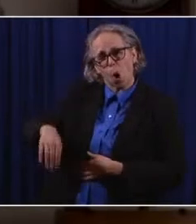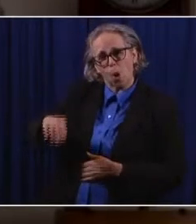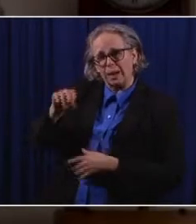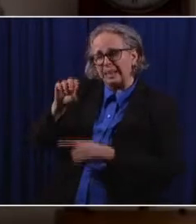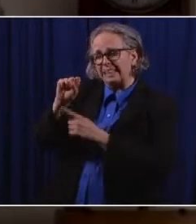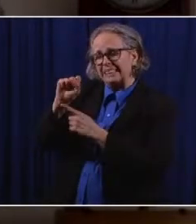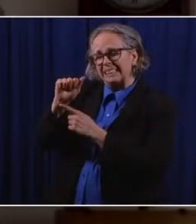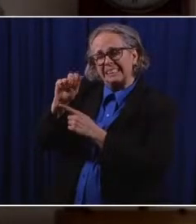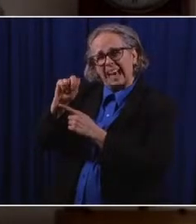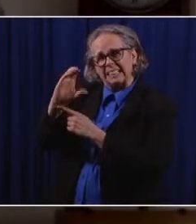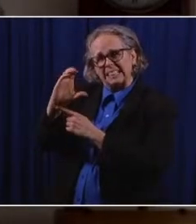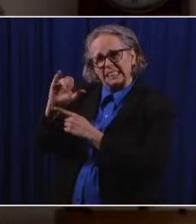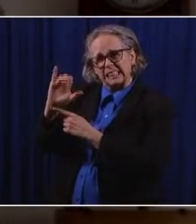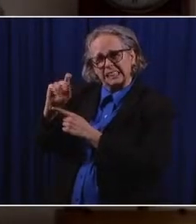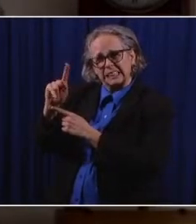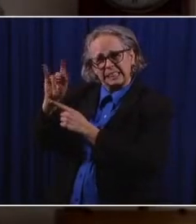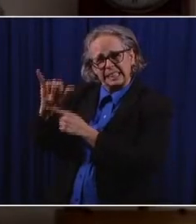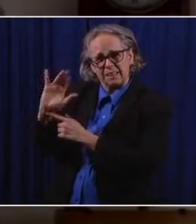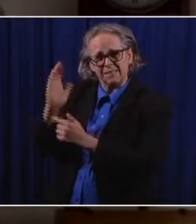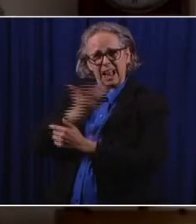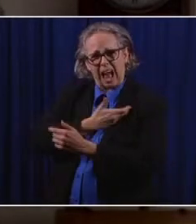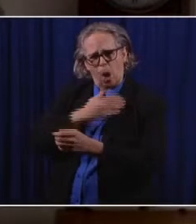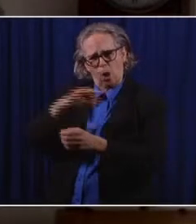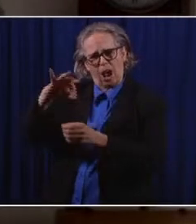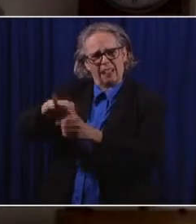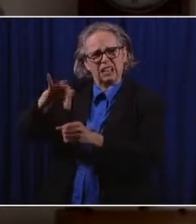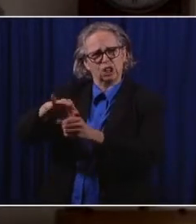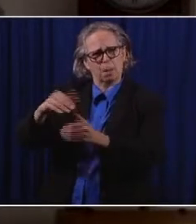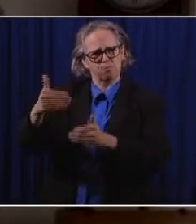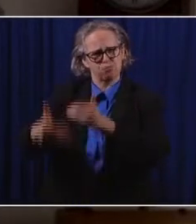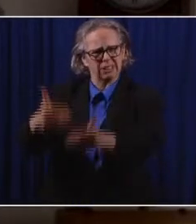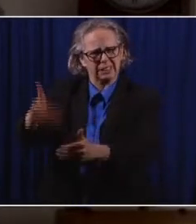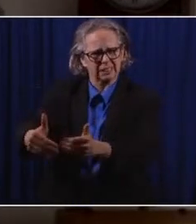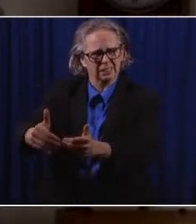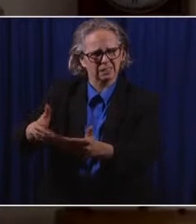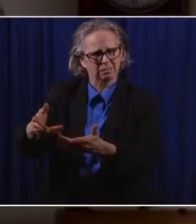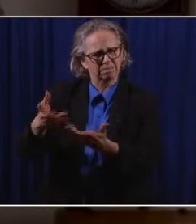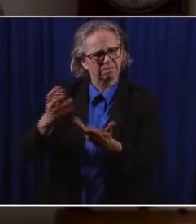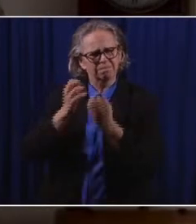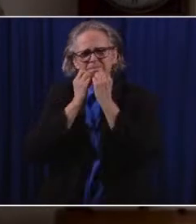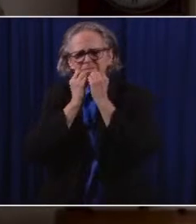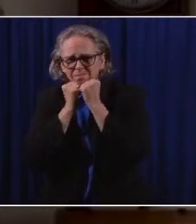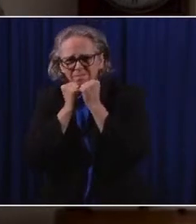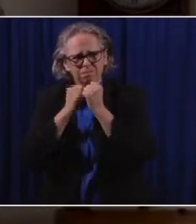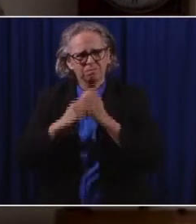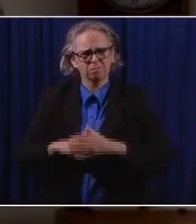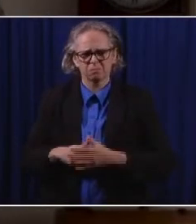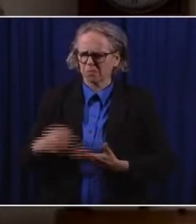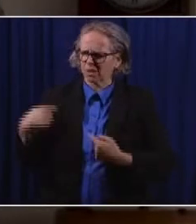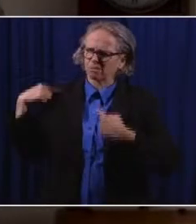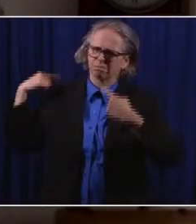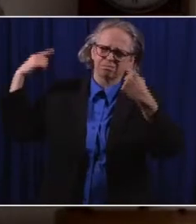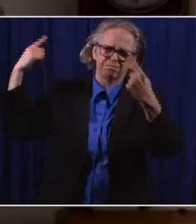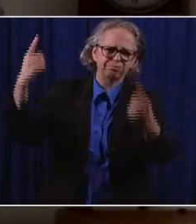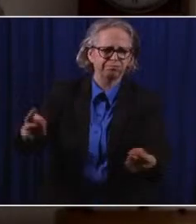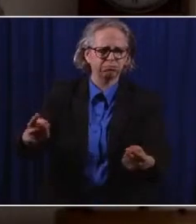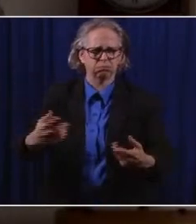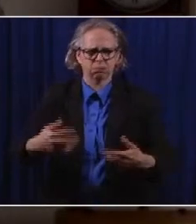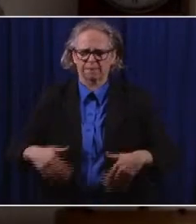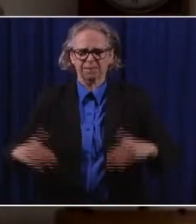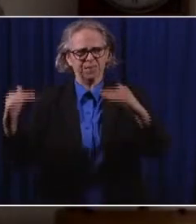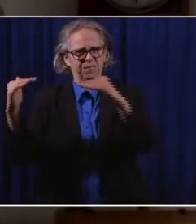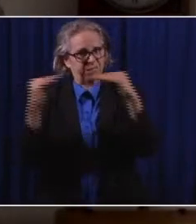We have a long, long history in this state of running fair, transparent